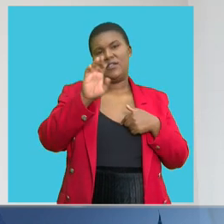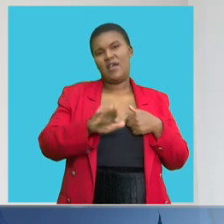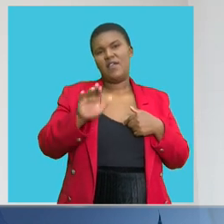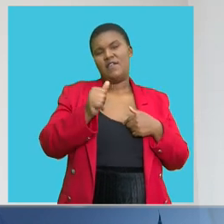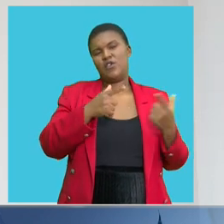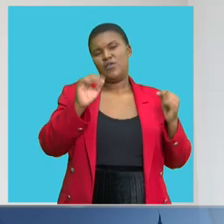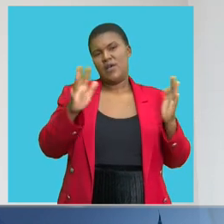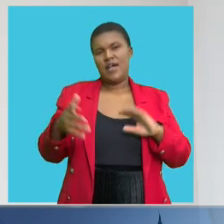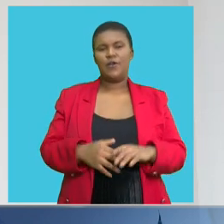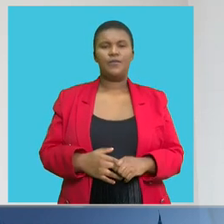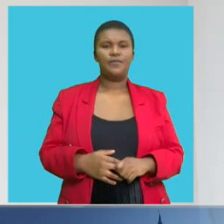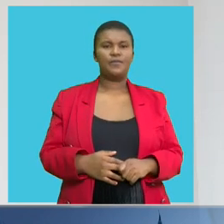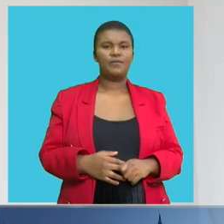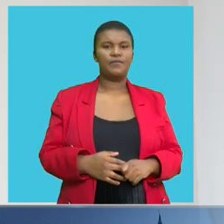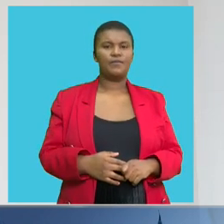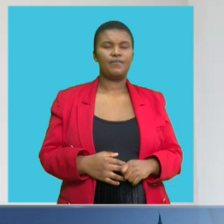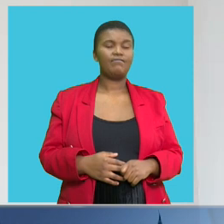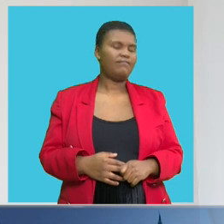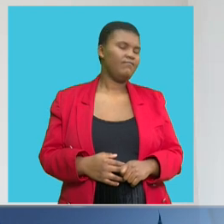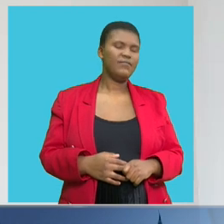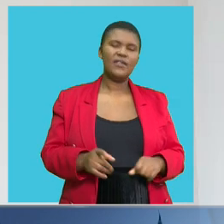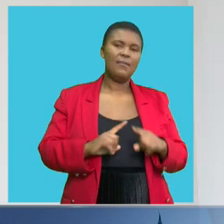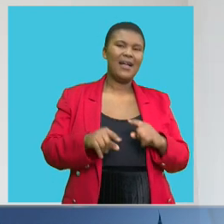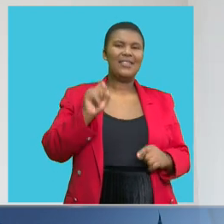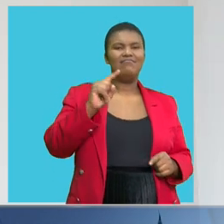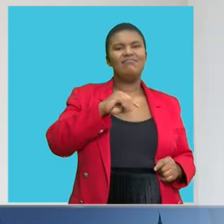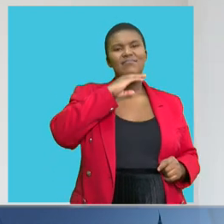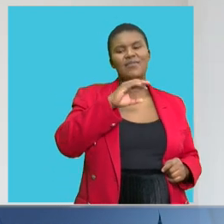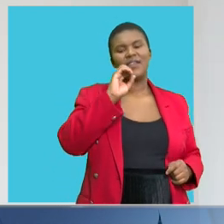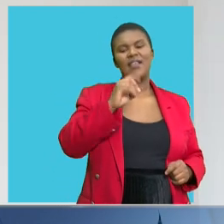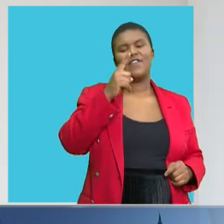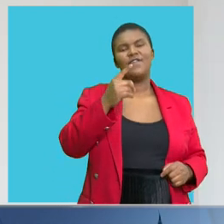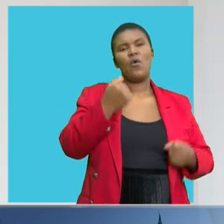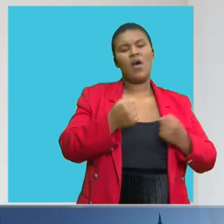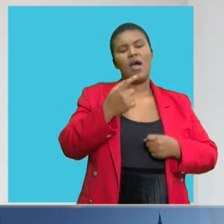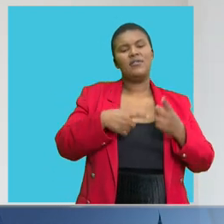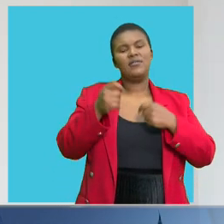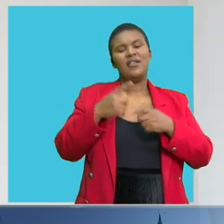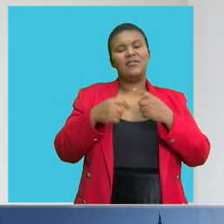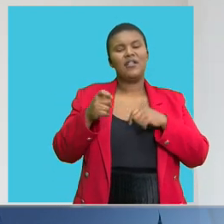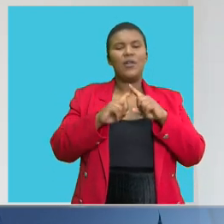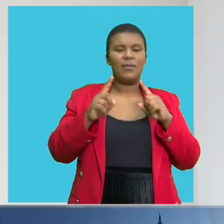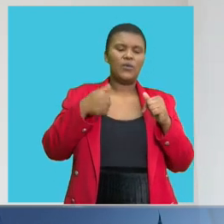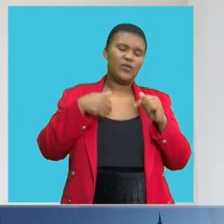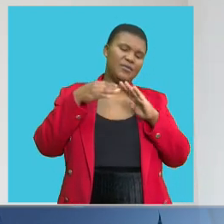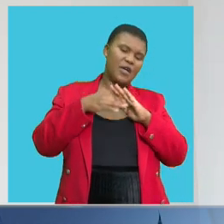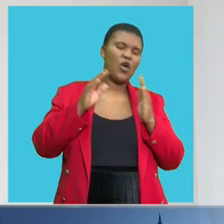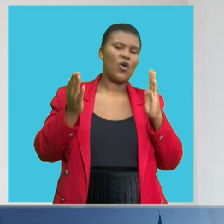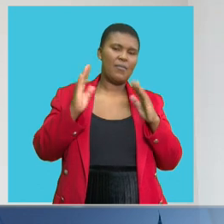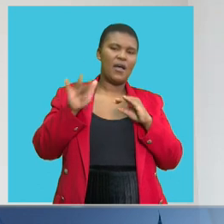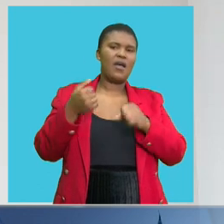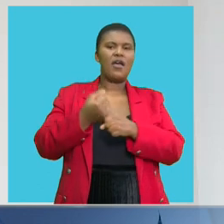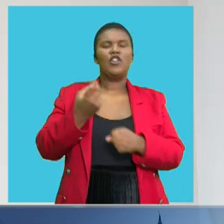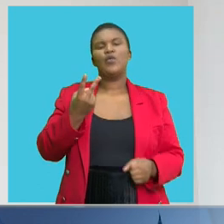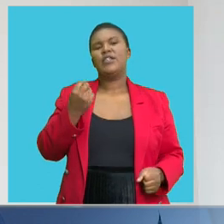footing. Unfortunately, this wasn't enough to help car sales over the last month, and we were down again compared to 2023. This